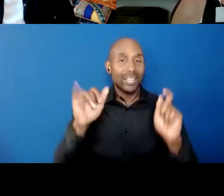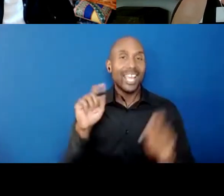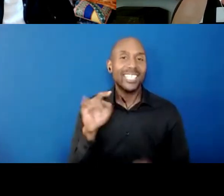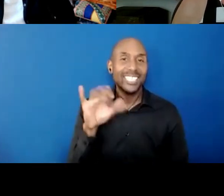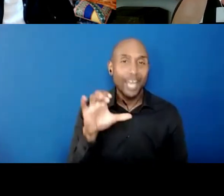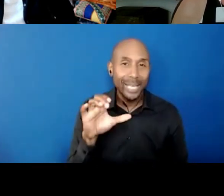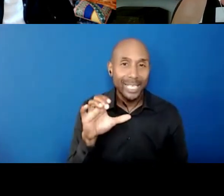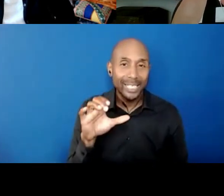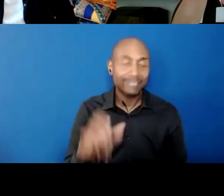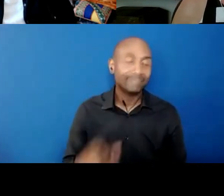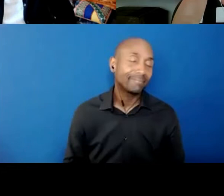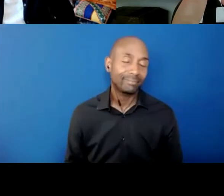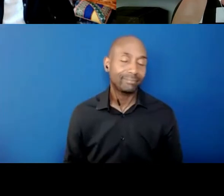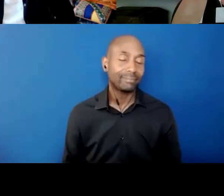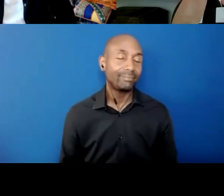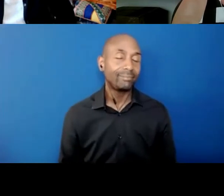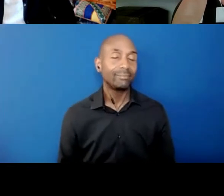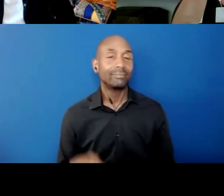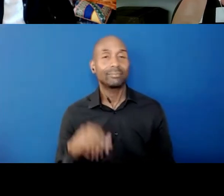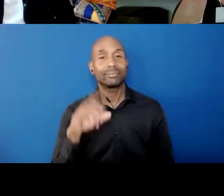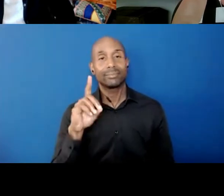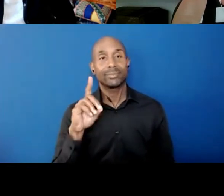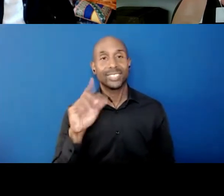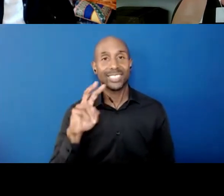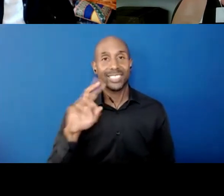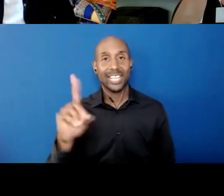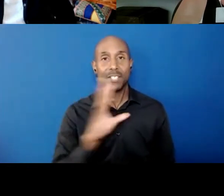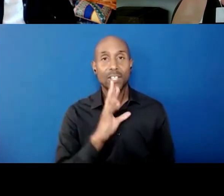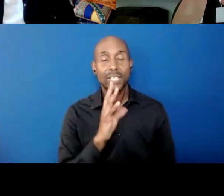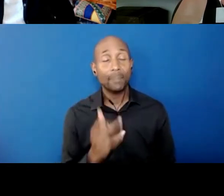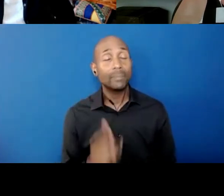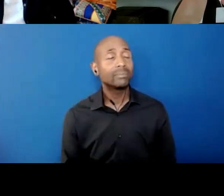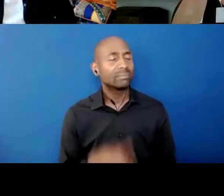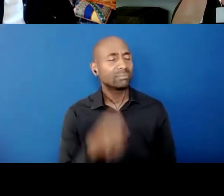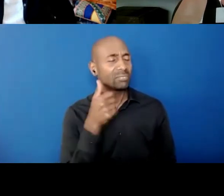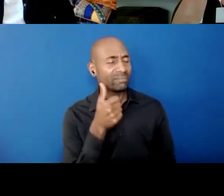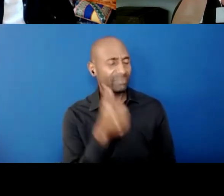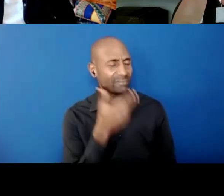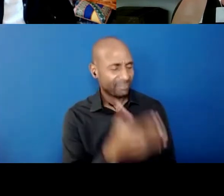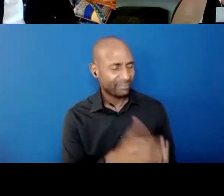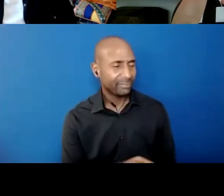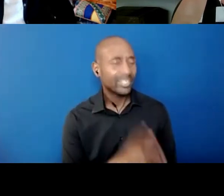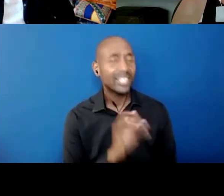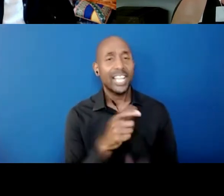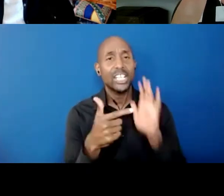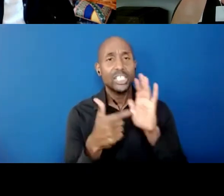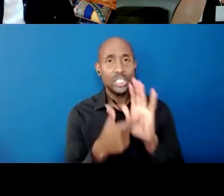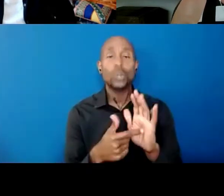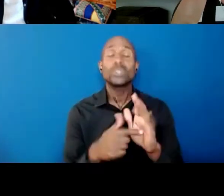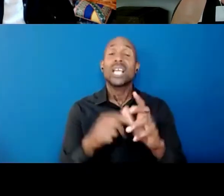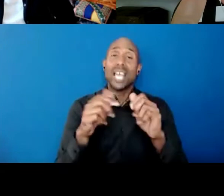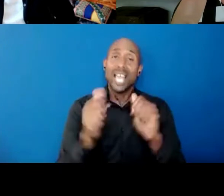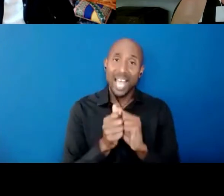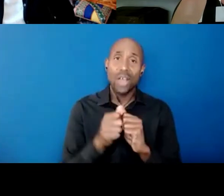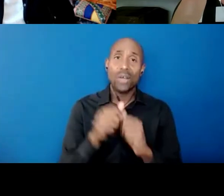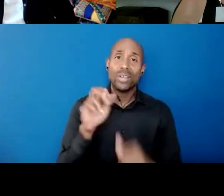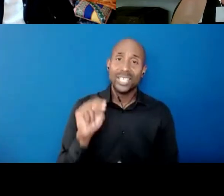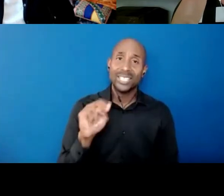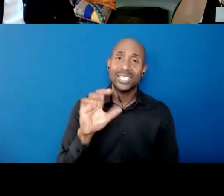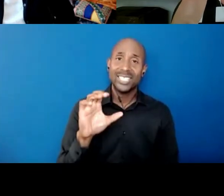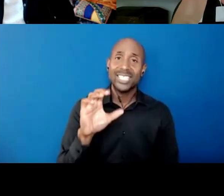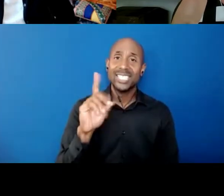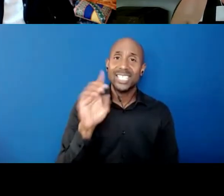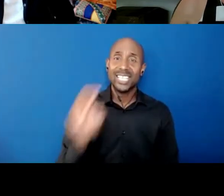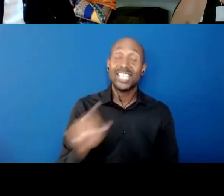Ashley, thanks. I think that's great. And again, it really demonstrates sort of the Clearinghouse reach and the idea that no matter who